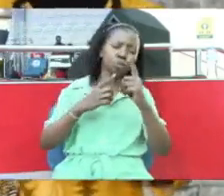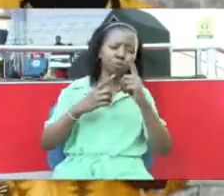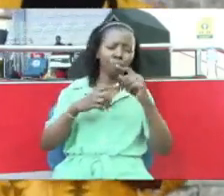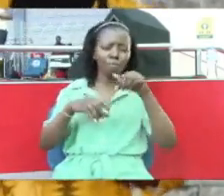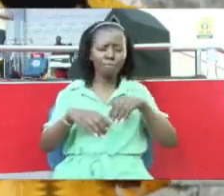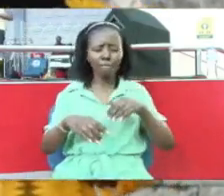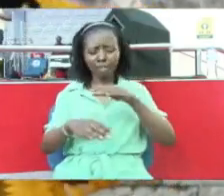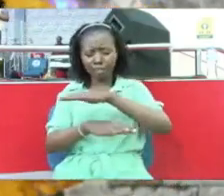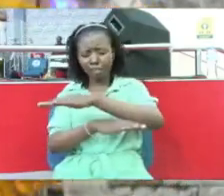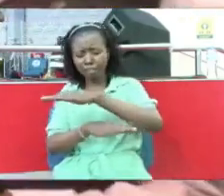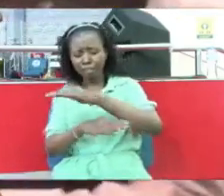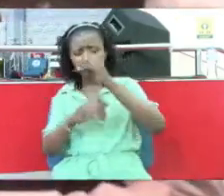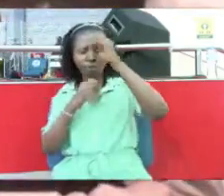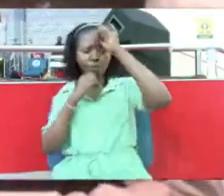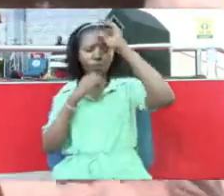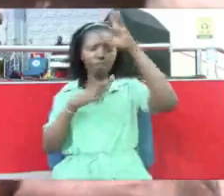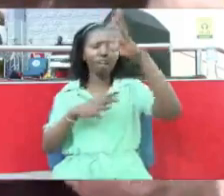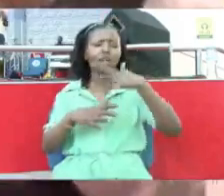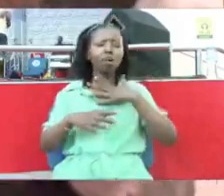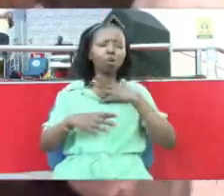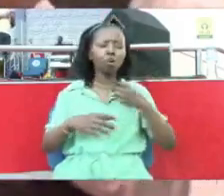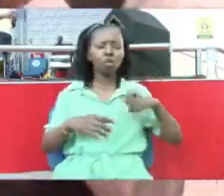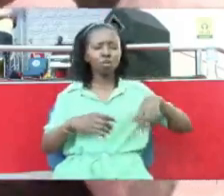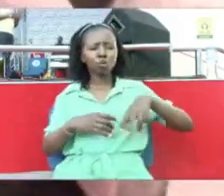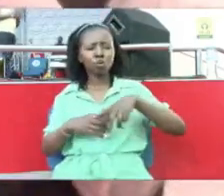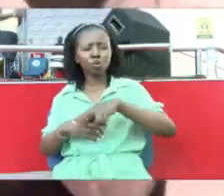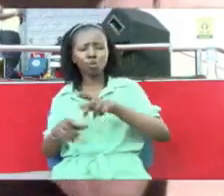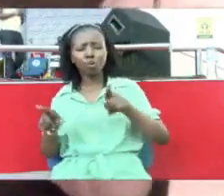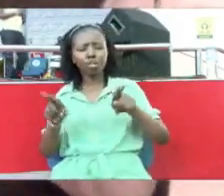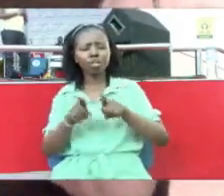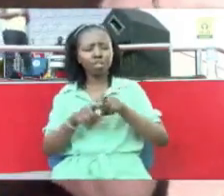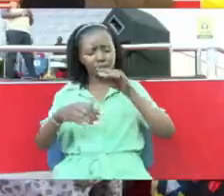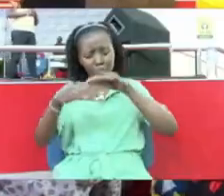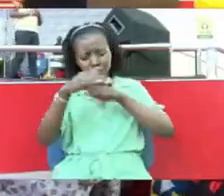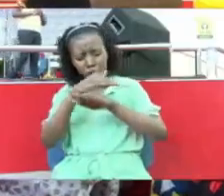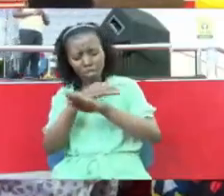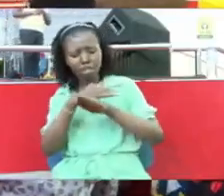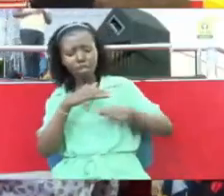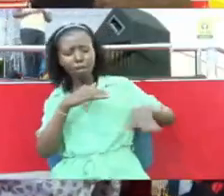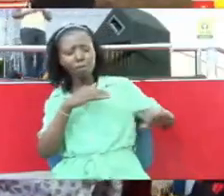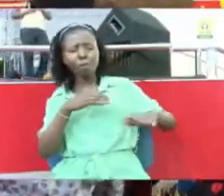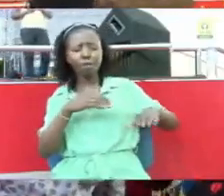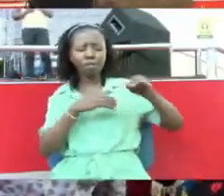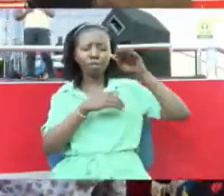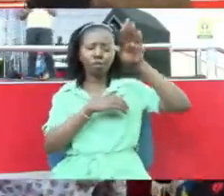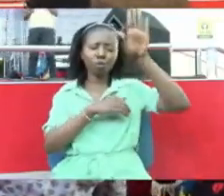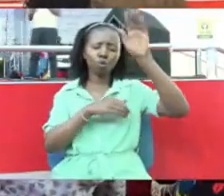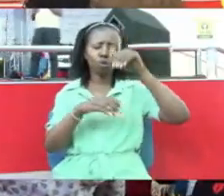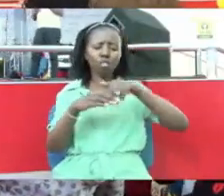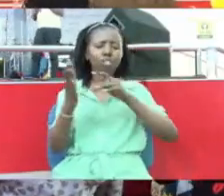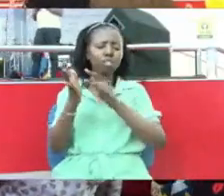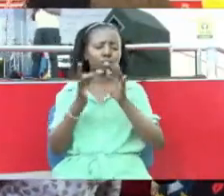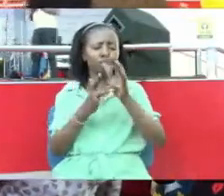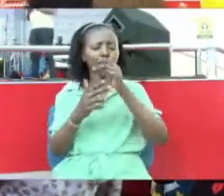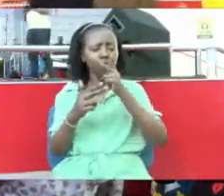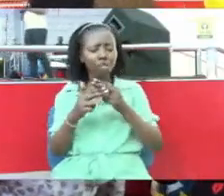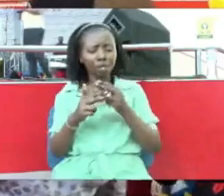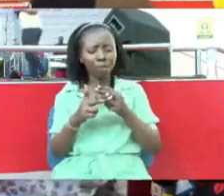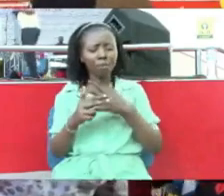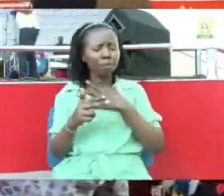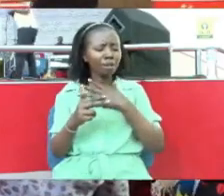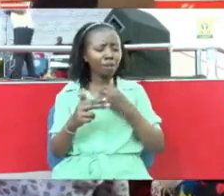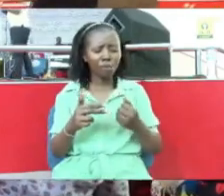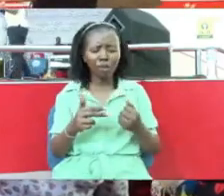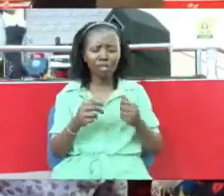afternoon, my Father, we want to walk and step right into the tabernacle in the name of Jesus Christ. We want,